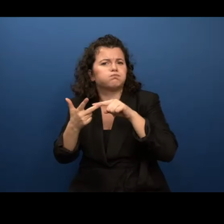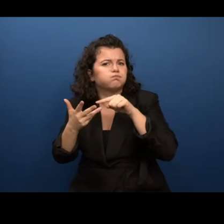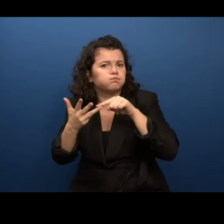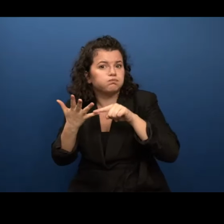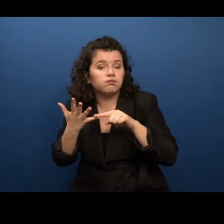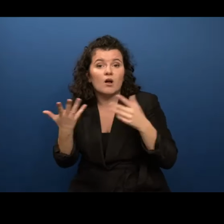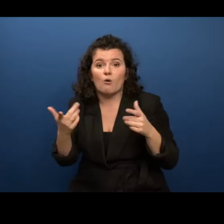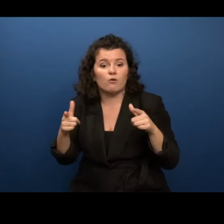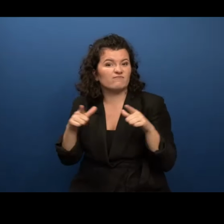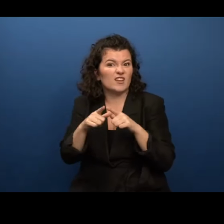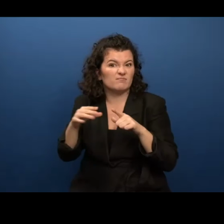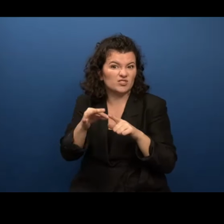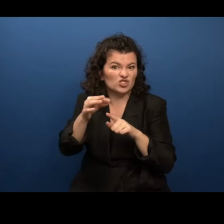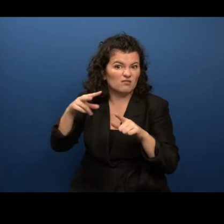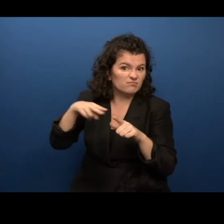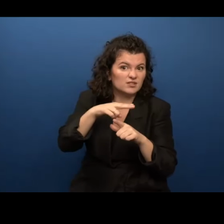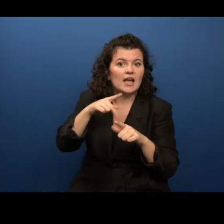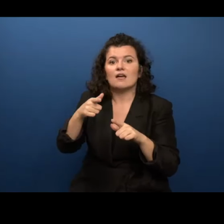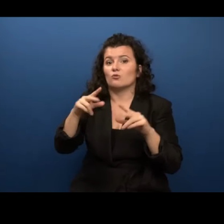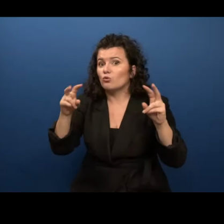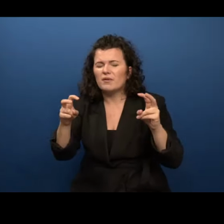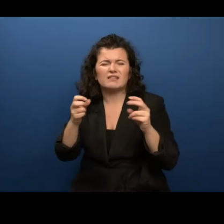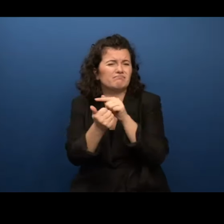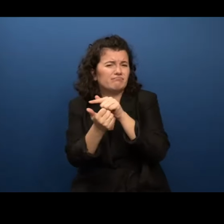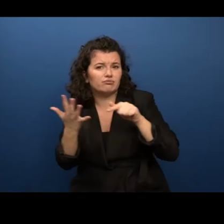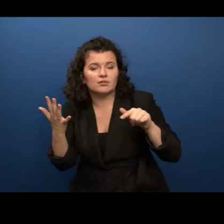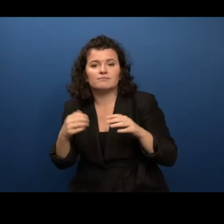change and other legislation that will boost their self-determination,